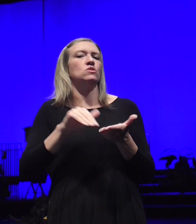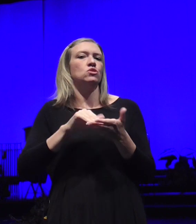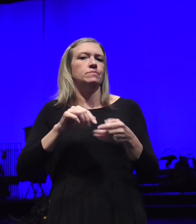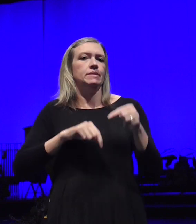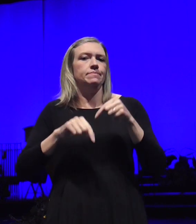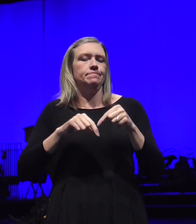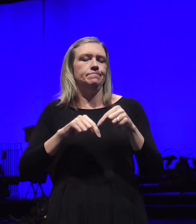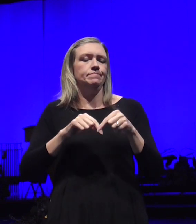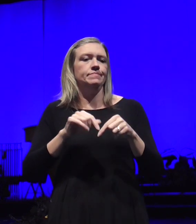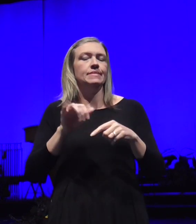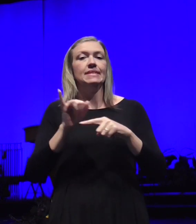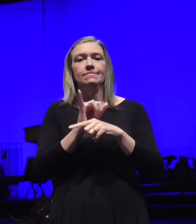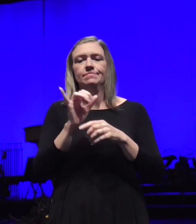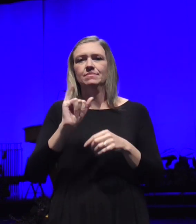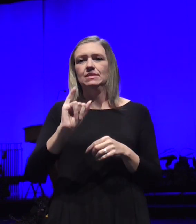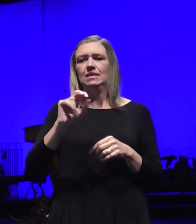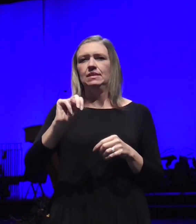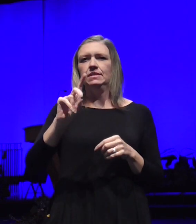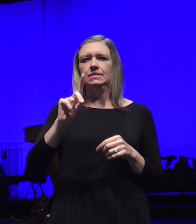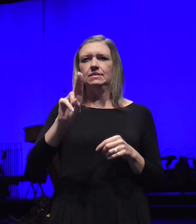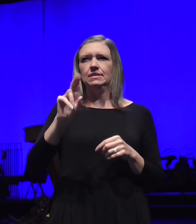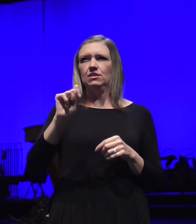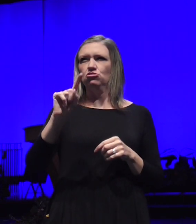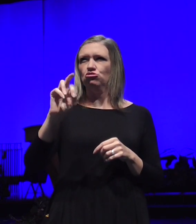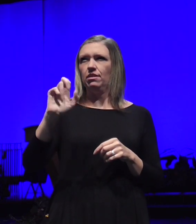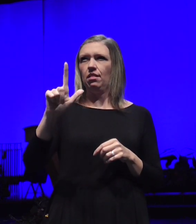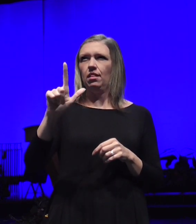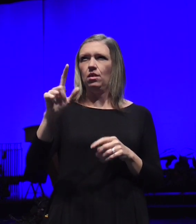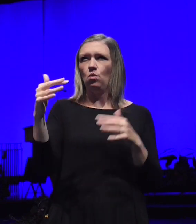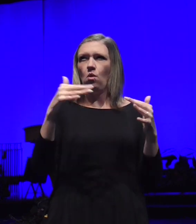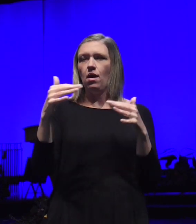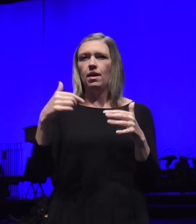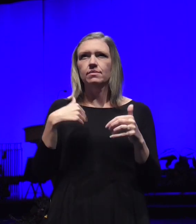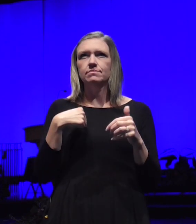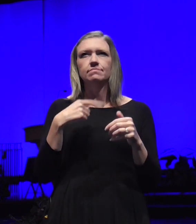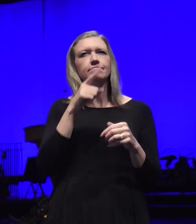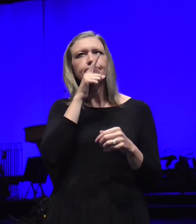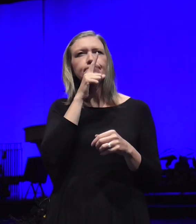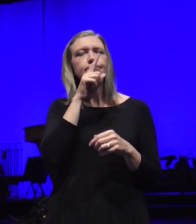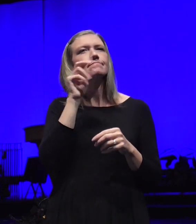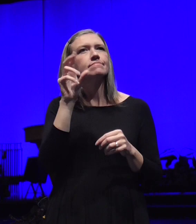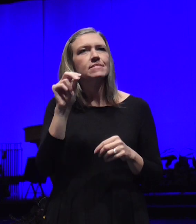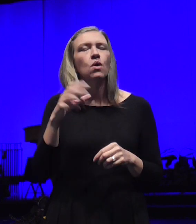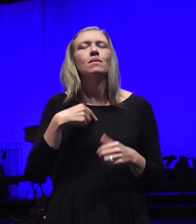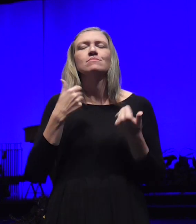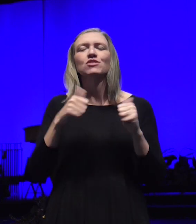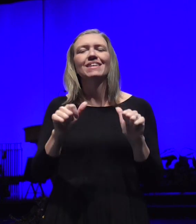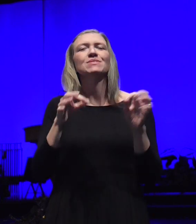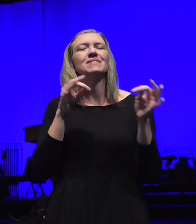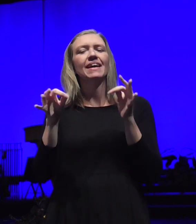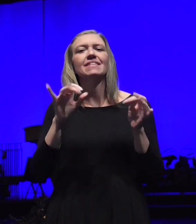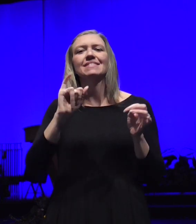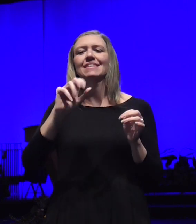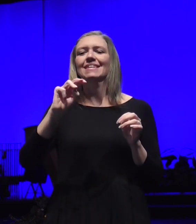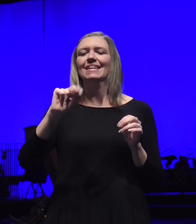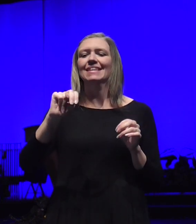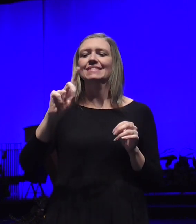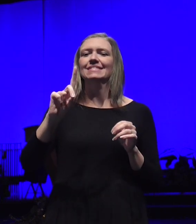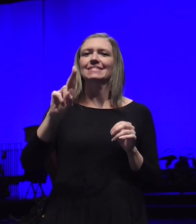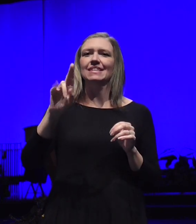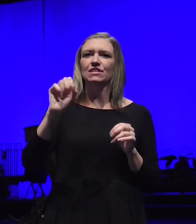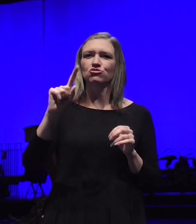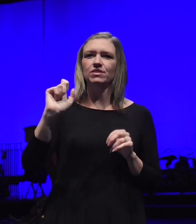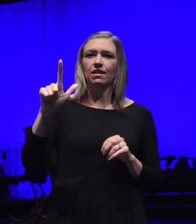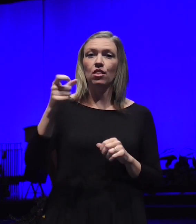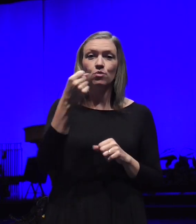Industrial War. What am I trying to say here? The Industrial Revolution brought a